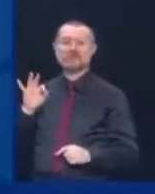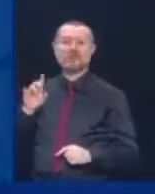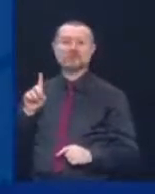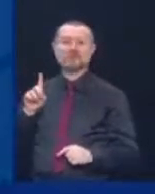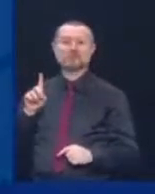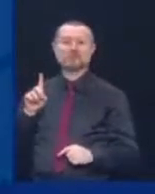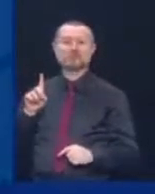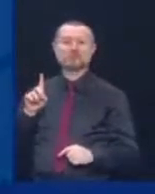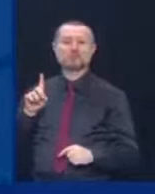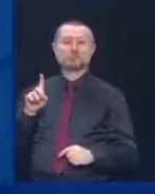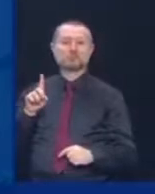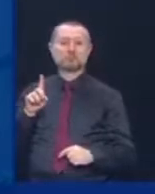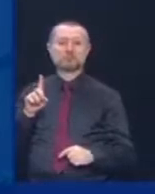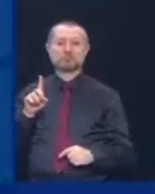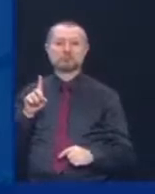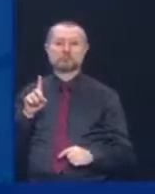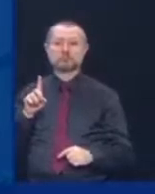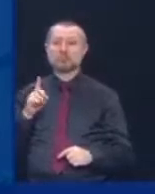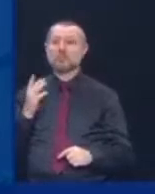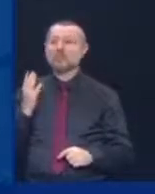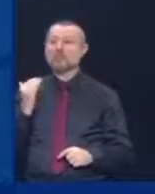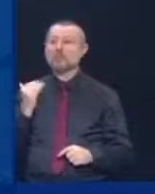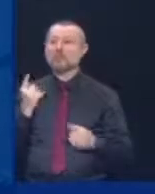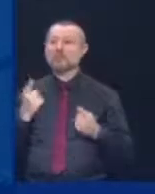It's a consequence of action.